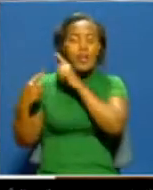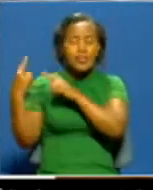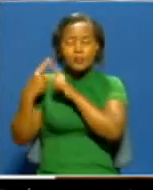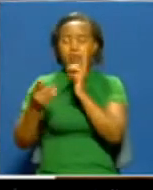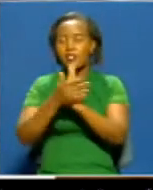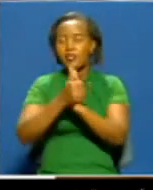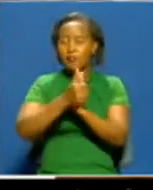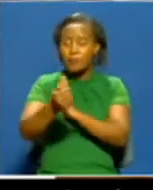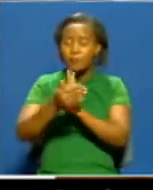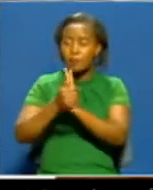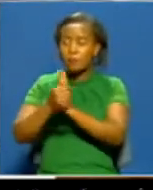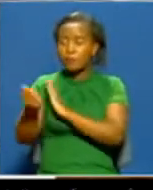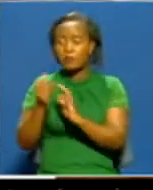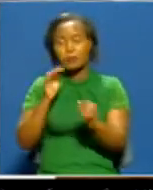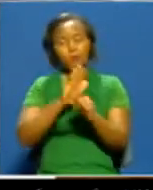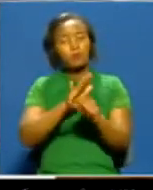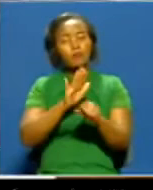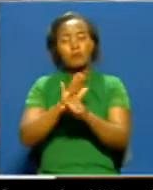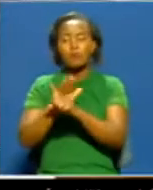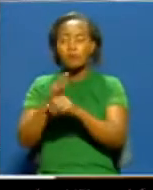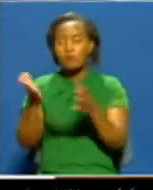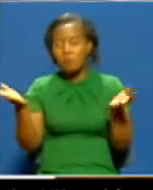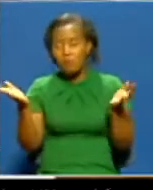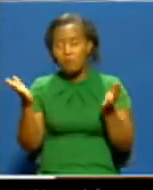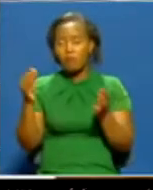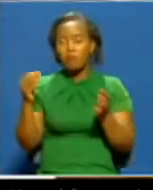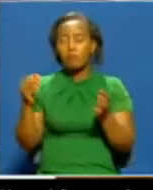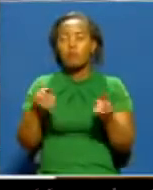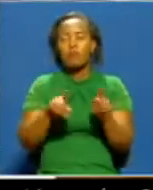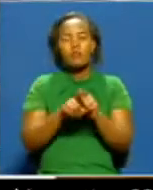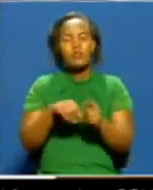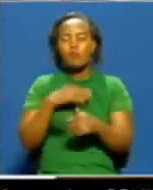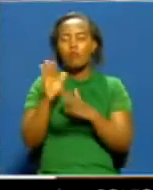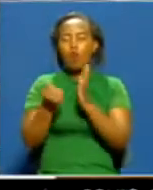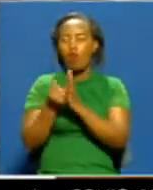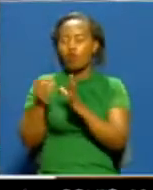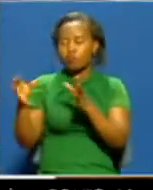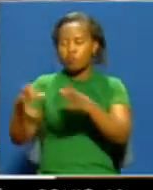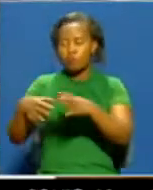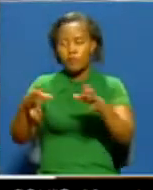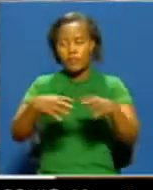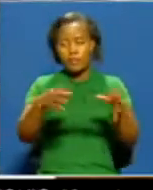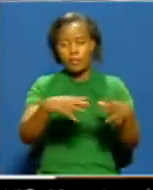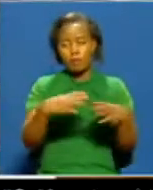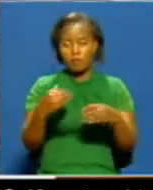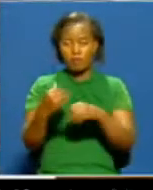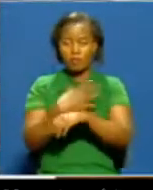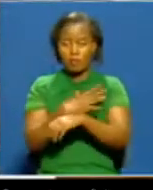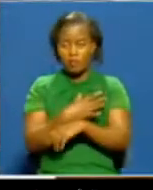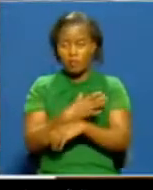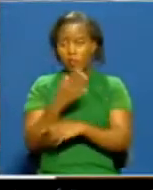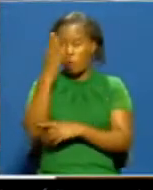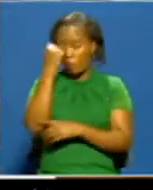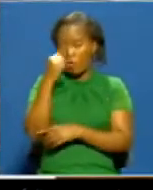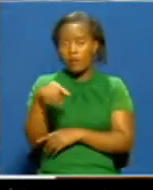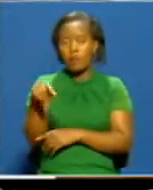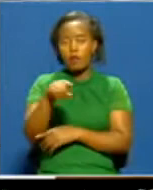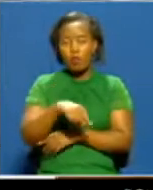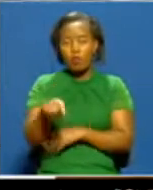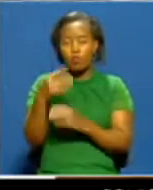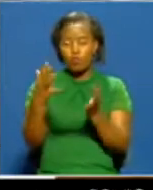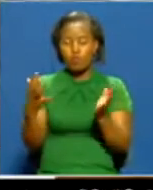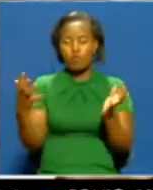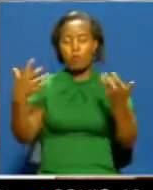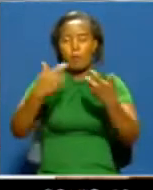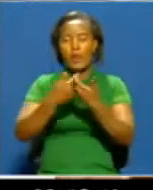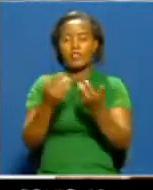cancer specialists, breast cancer specialists, and so on and so forth, so that we match the equipment we have